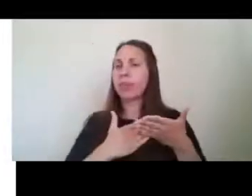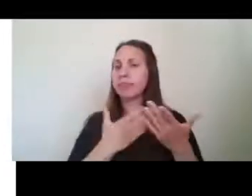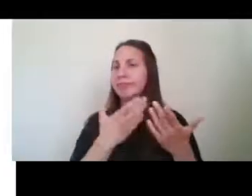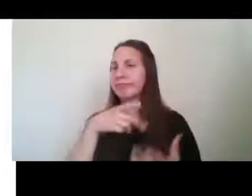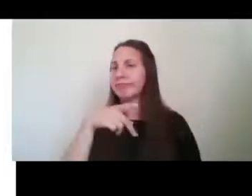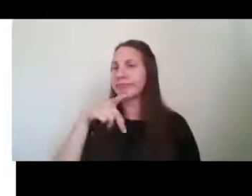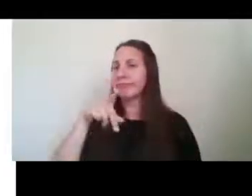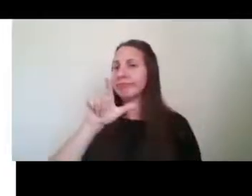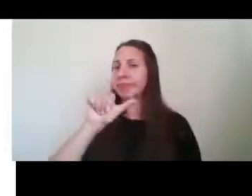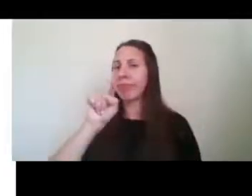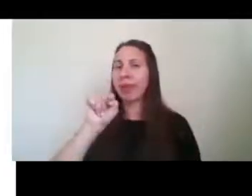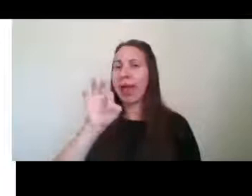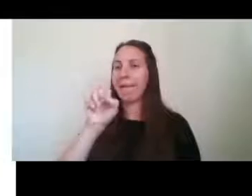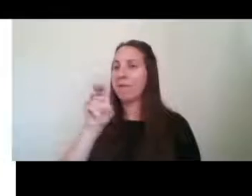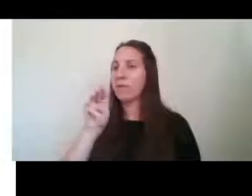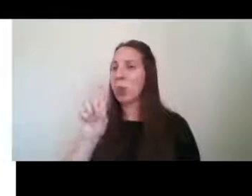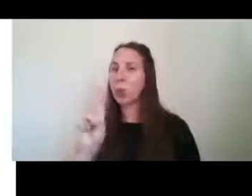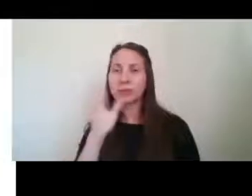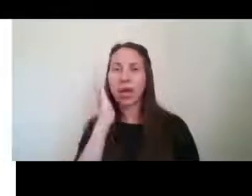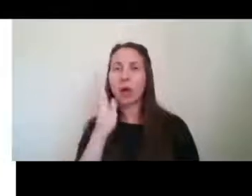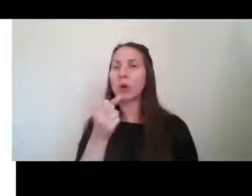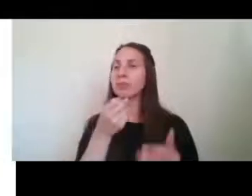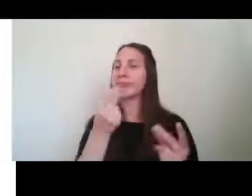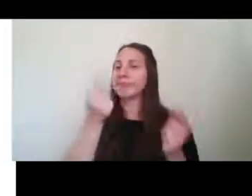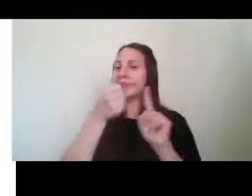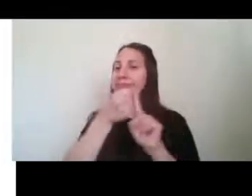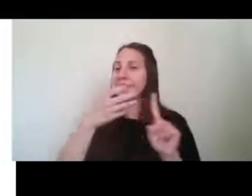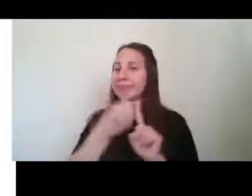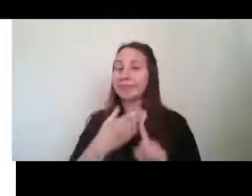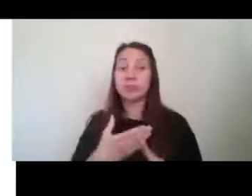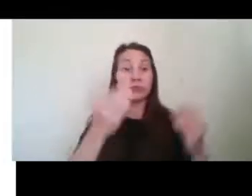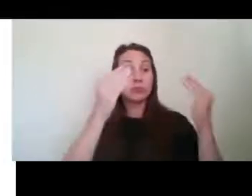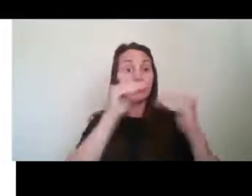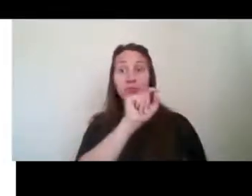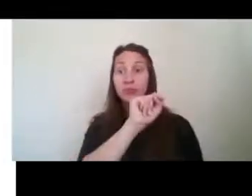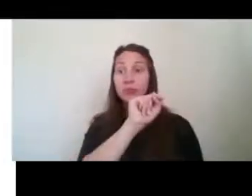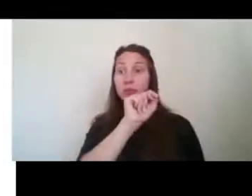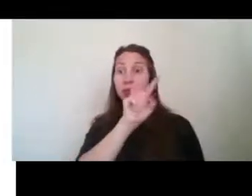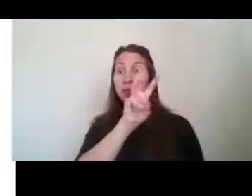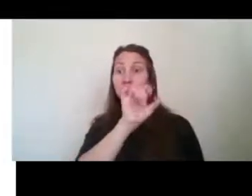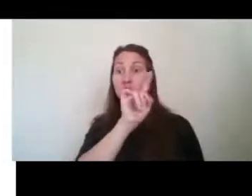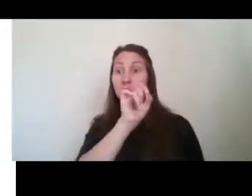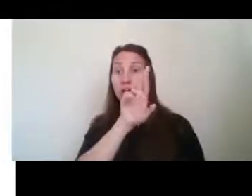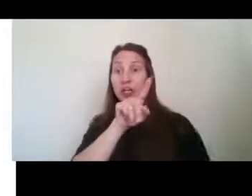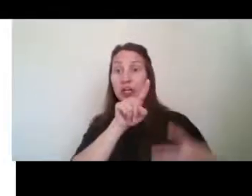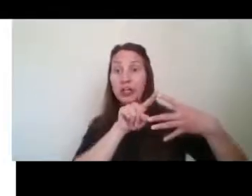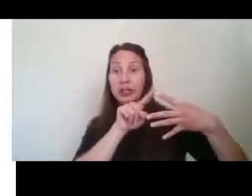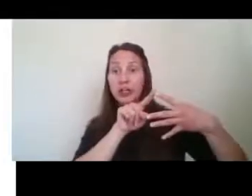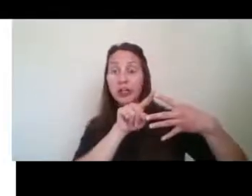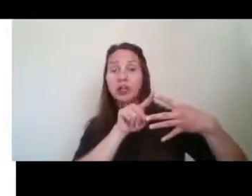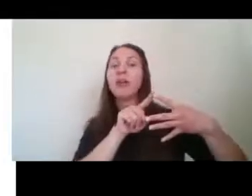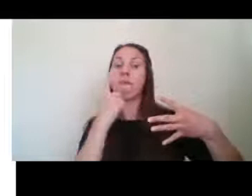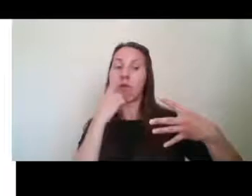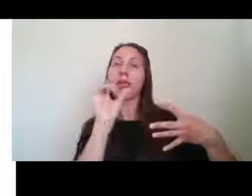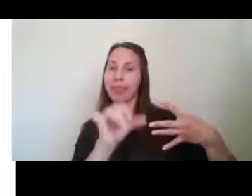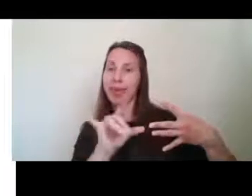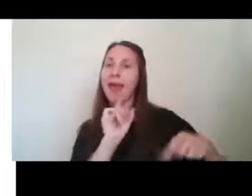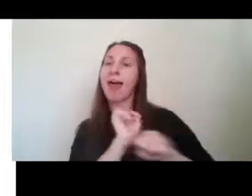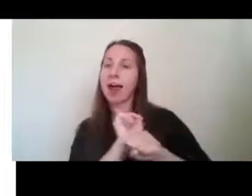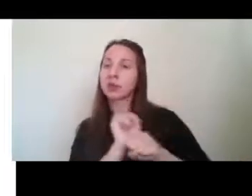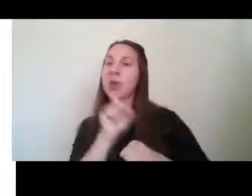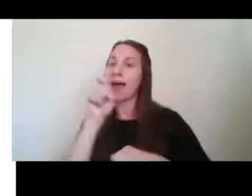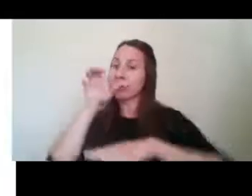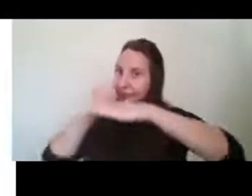really quickly on how you can use them. So Twitter, for that, you have to actually go into the settings and